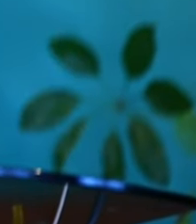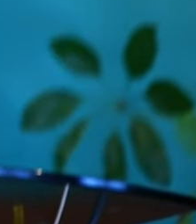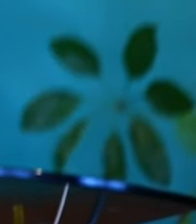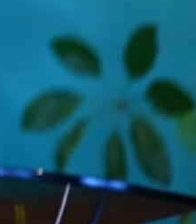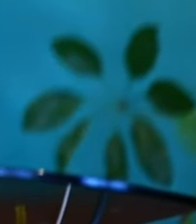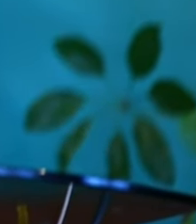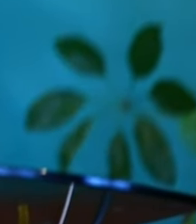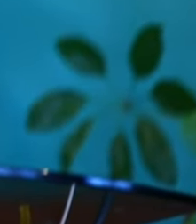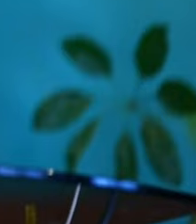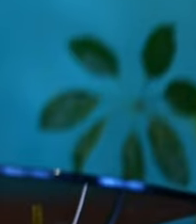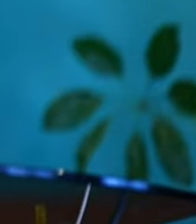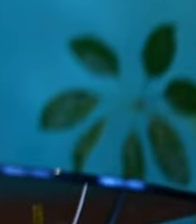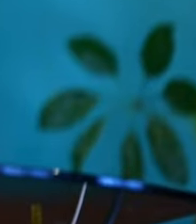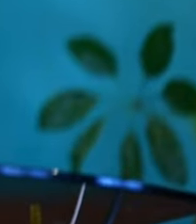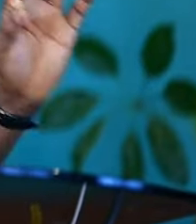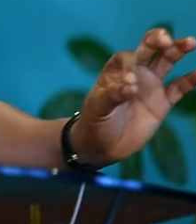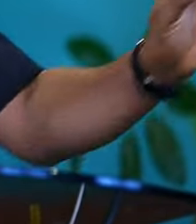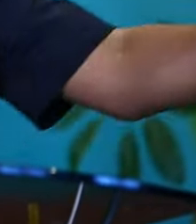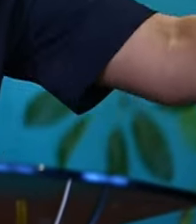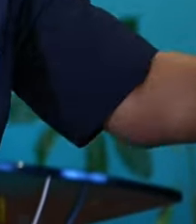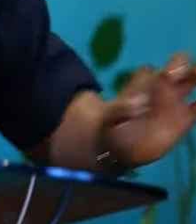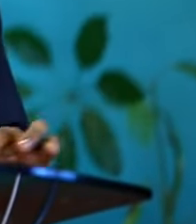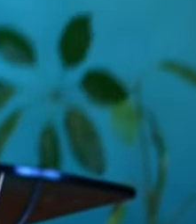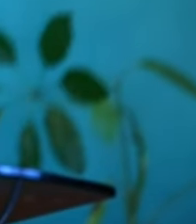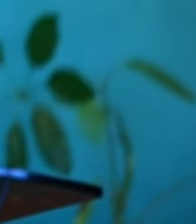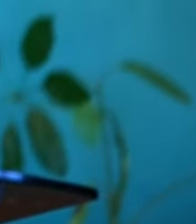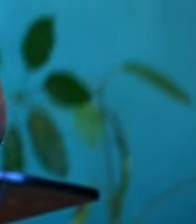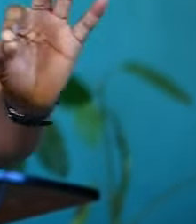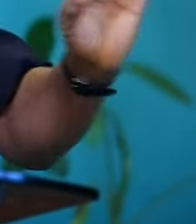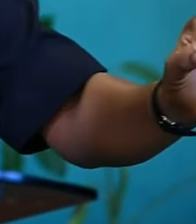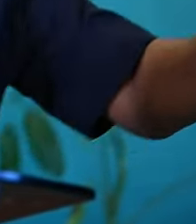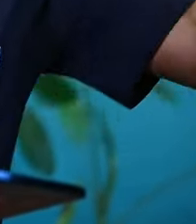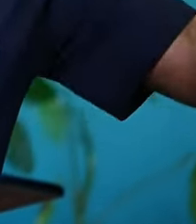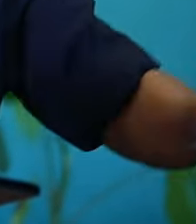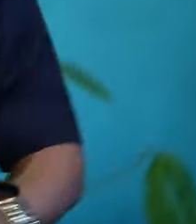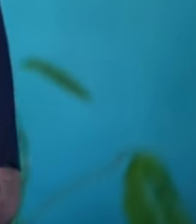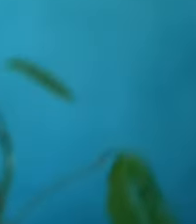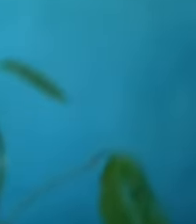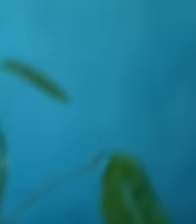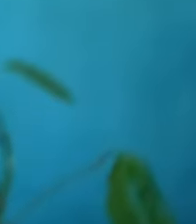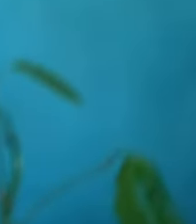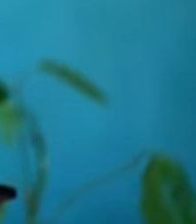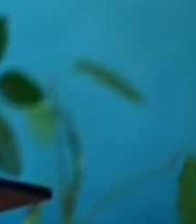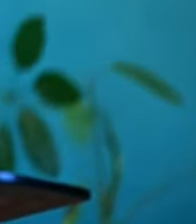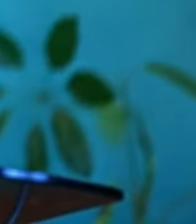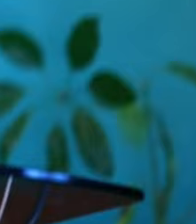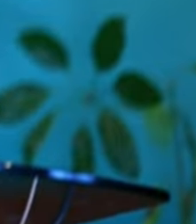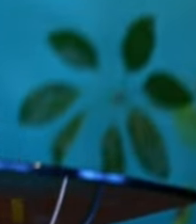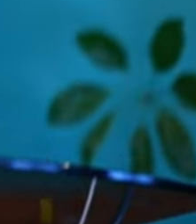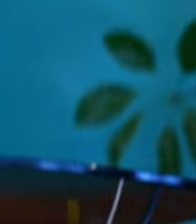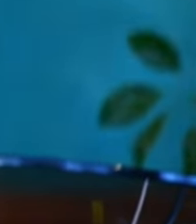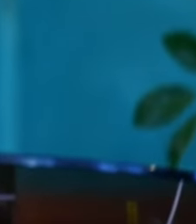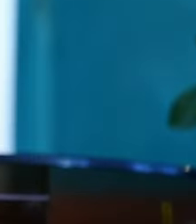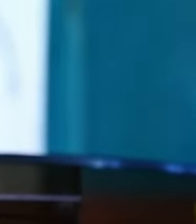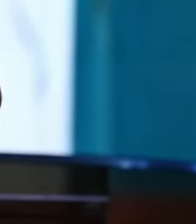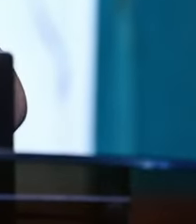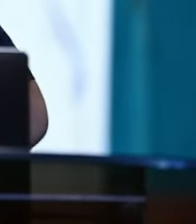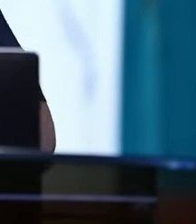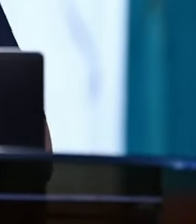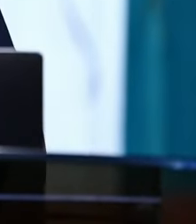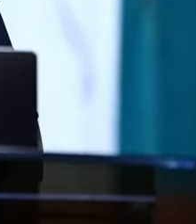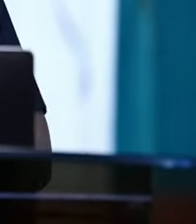enemy or a rival. Frenemy. Frenemy. The plural will be